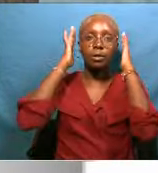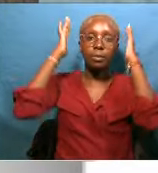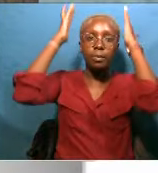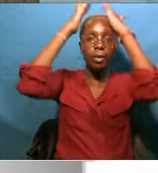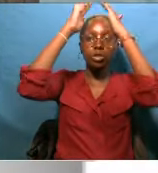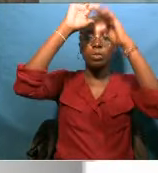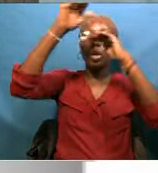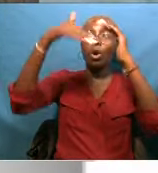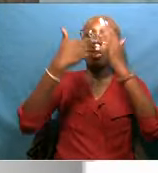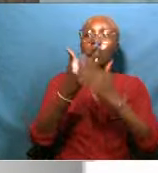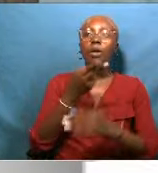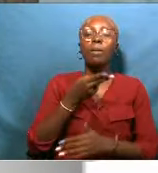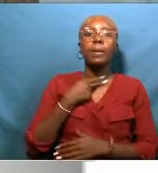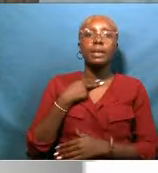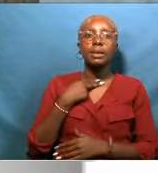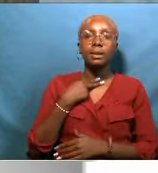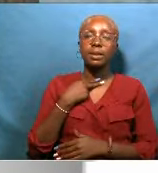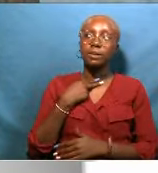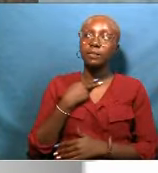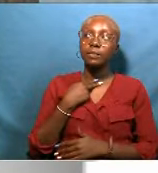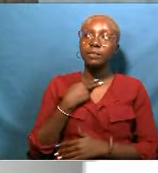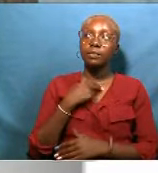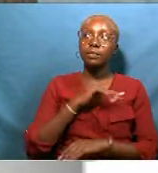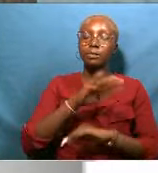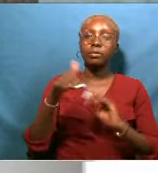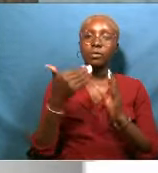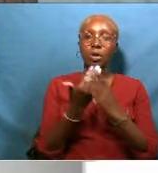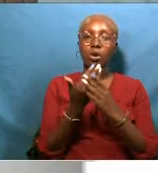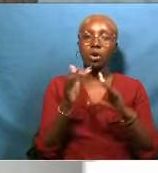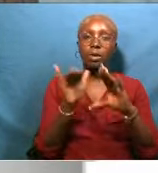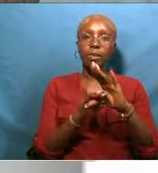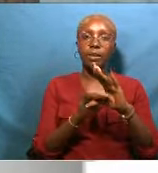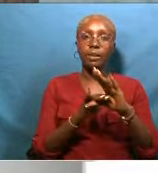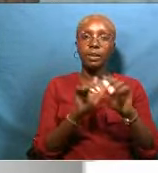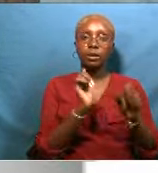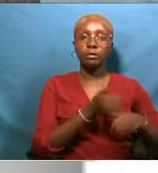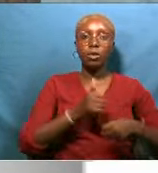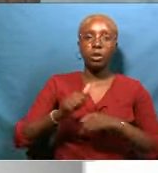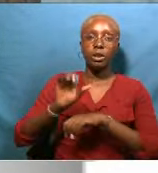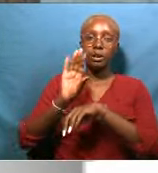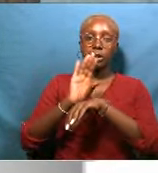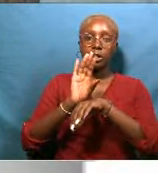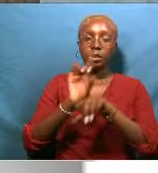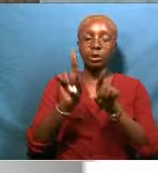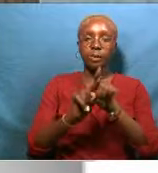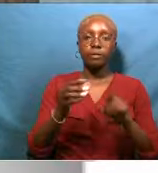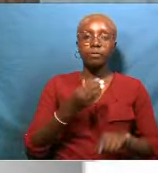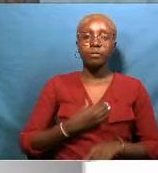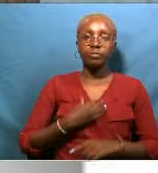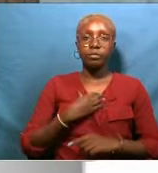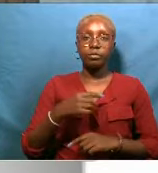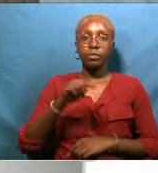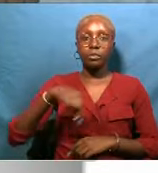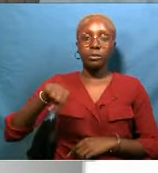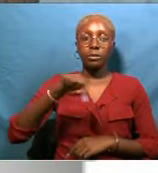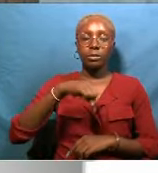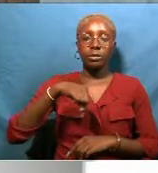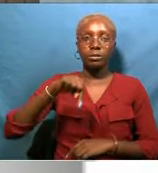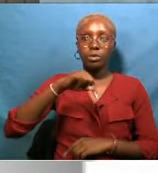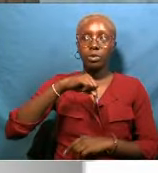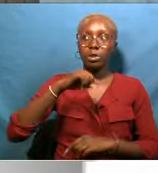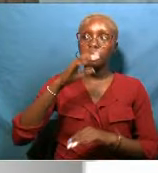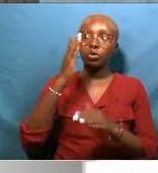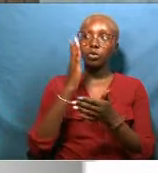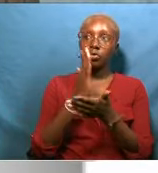all our clergy, all members of All Saints Cathedral and our visitors, and I know today we